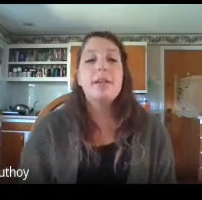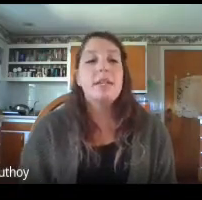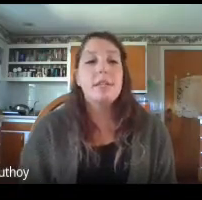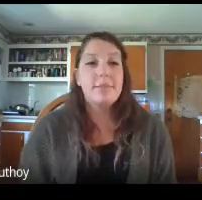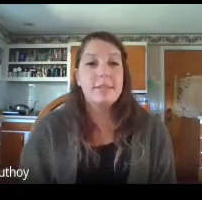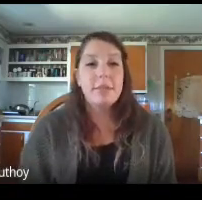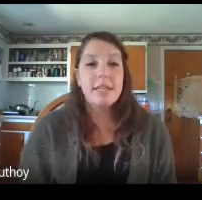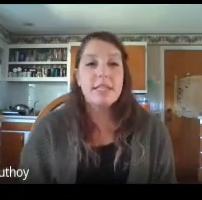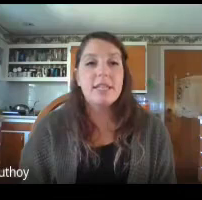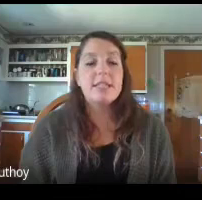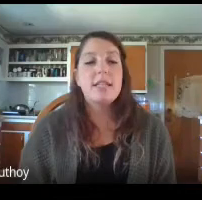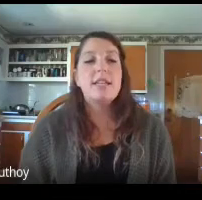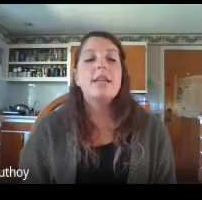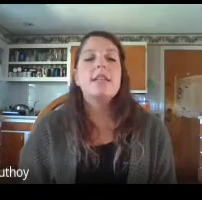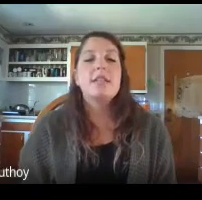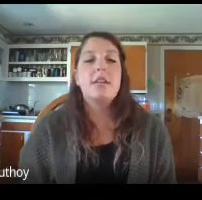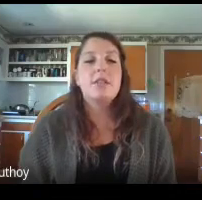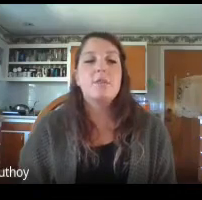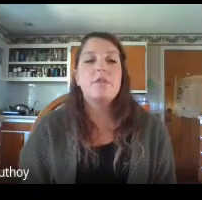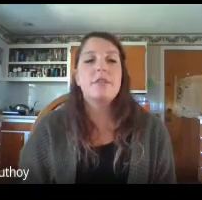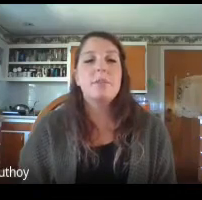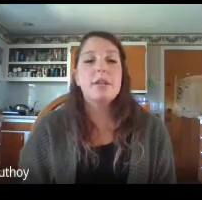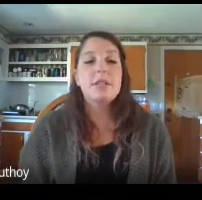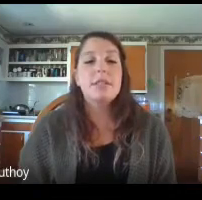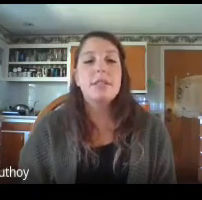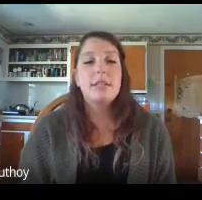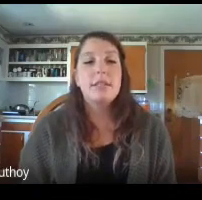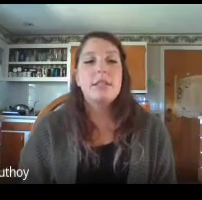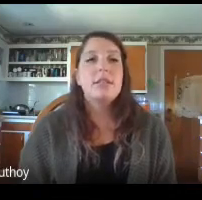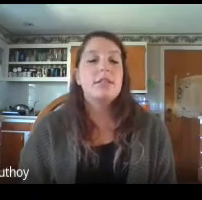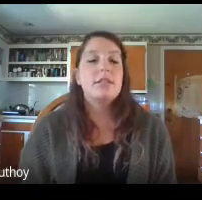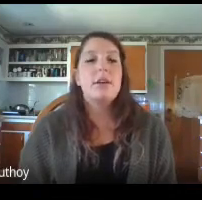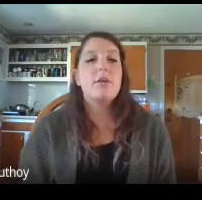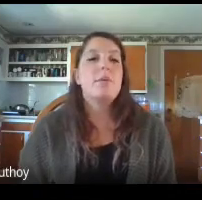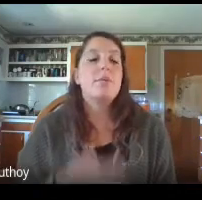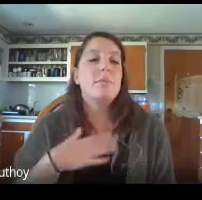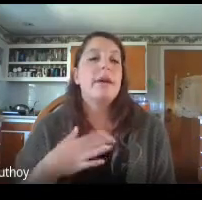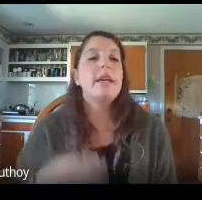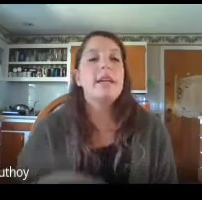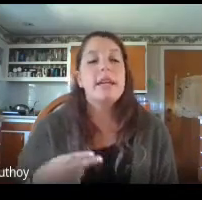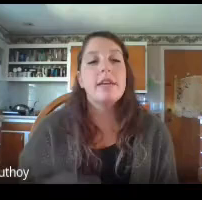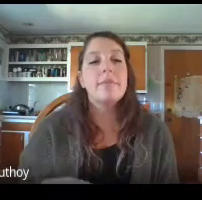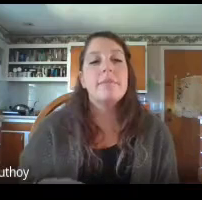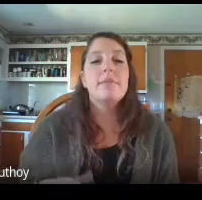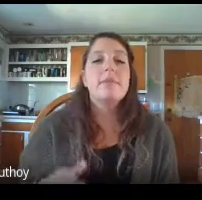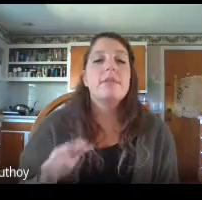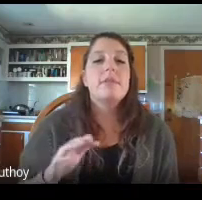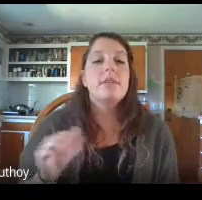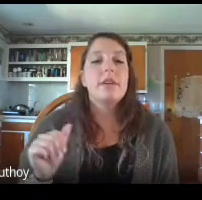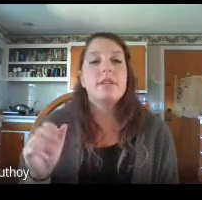people, names of places, titles of movies or books. So my name,